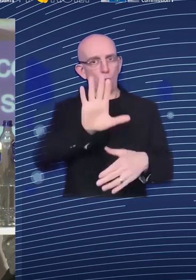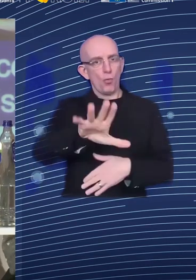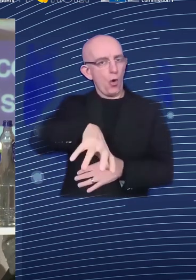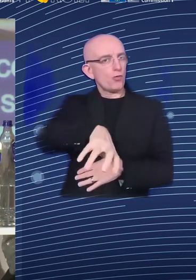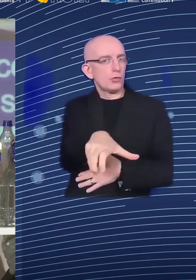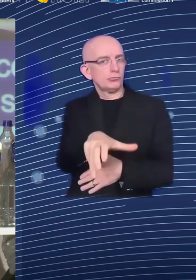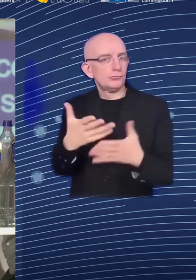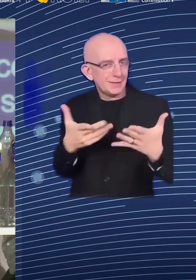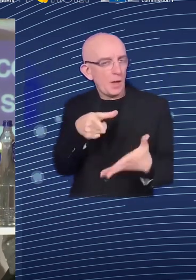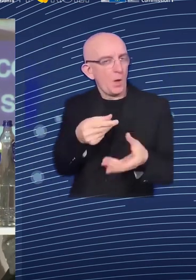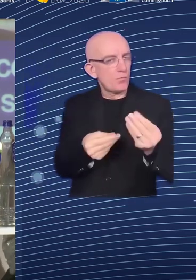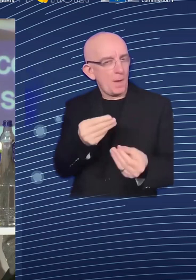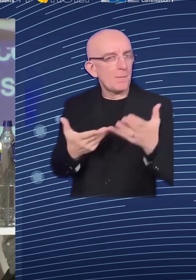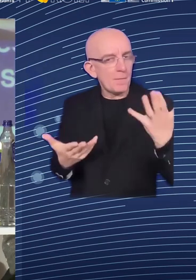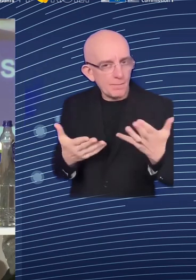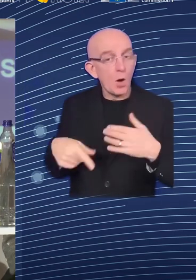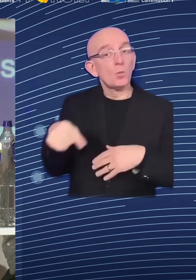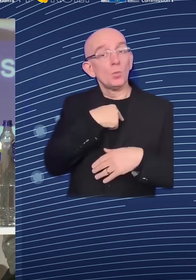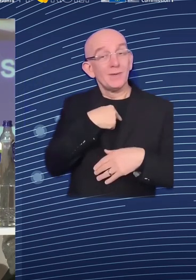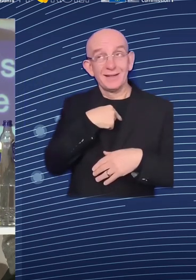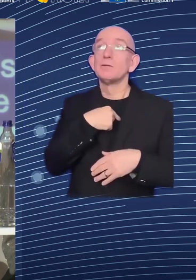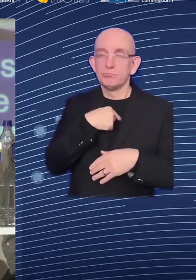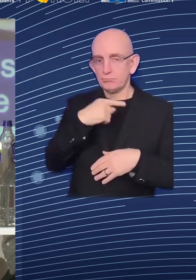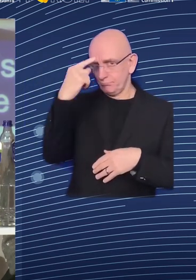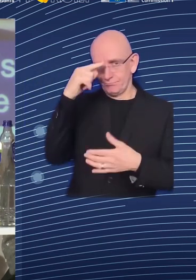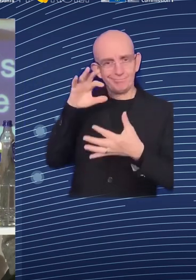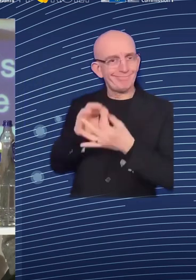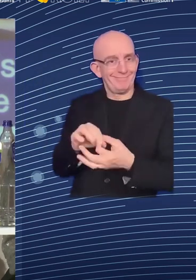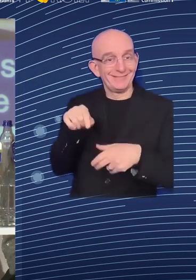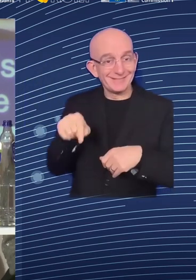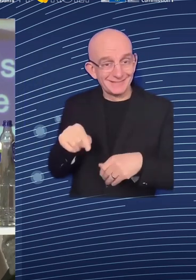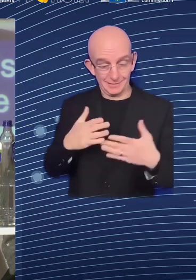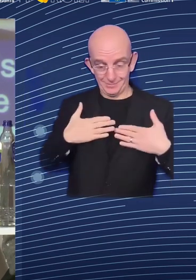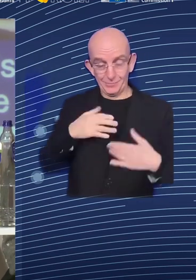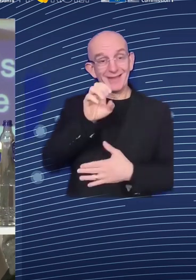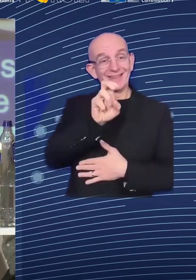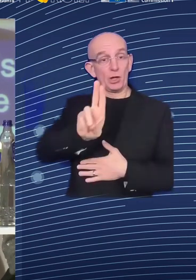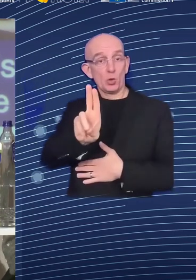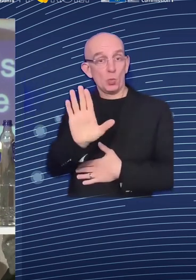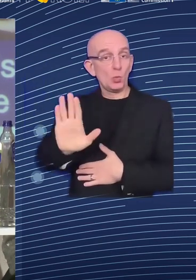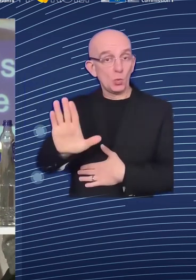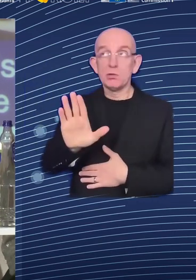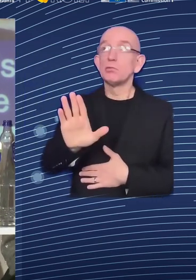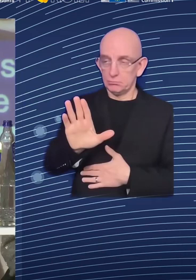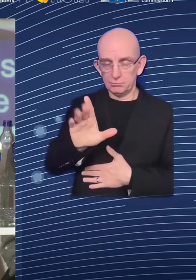and we are proposing a way to do that, because we are proposing to share some tools in a digital common strategy for EU.